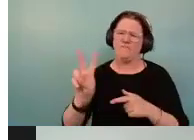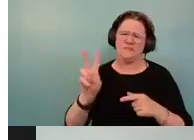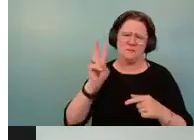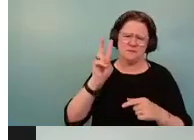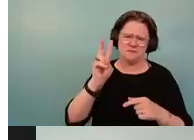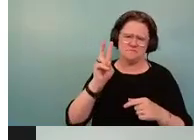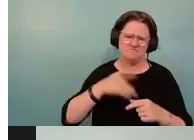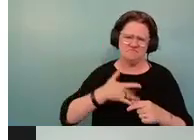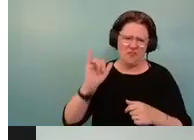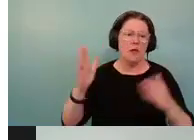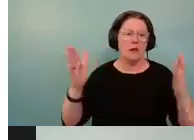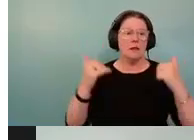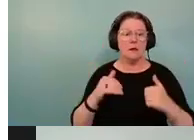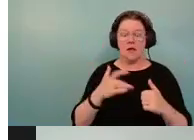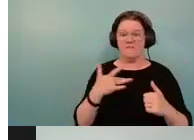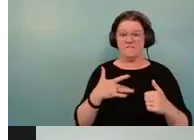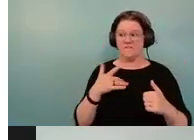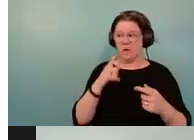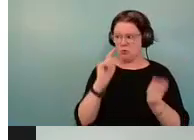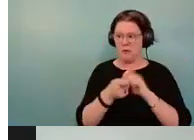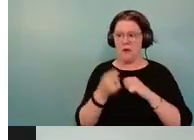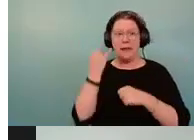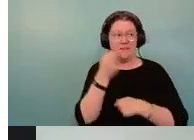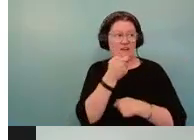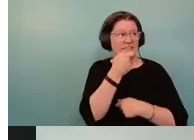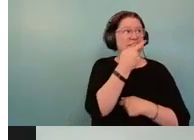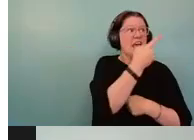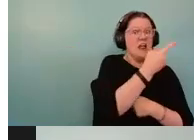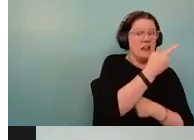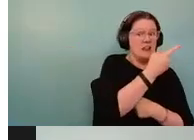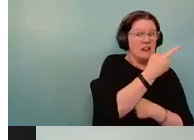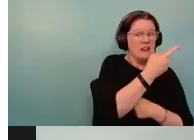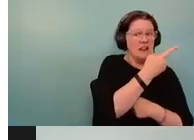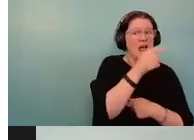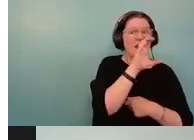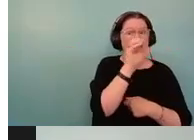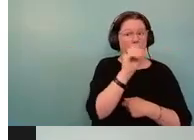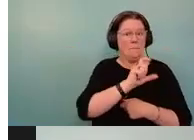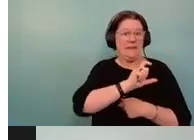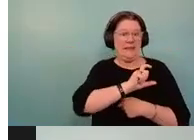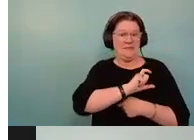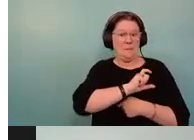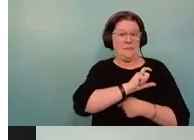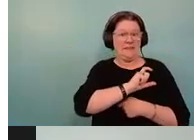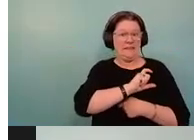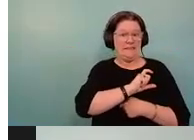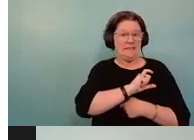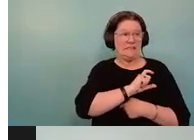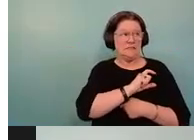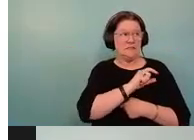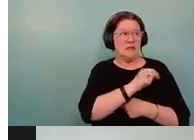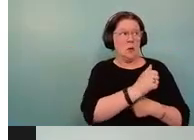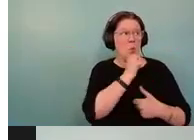of retaliation. What if they tell and the company and the police or whoever it is don't believe